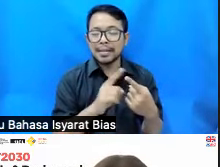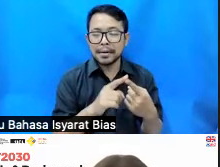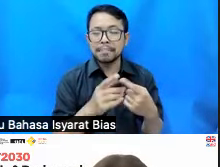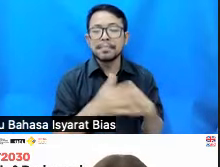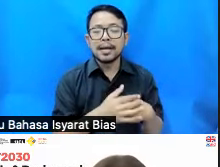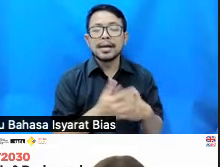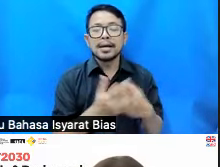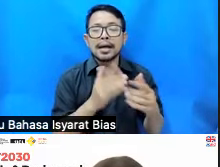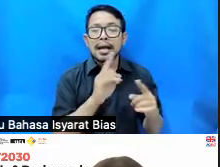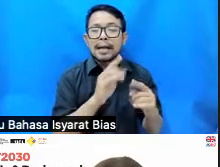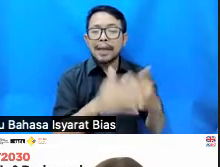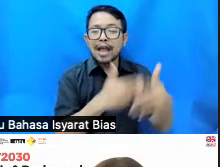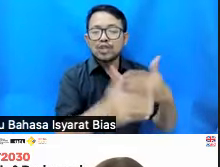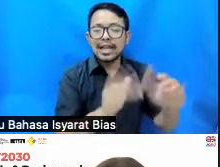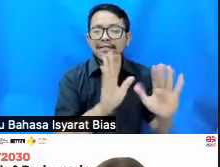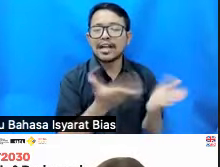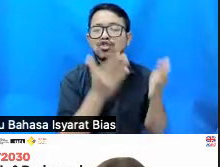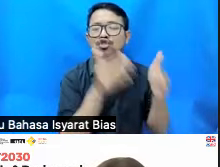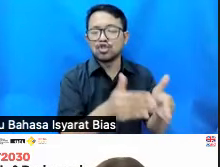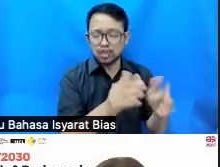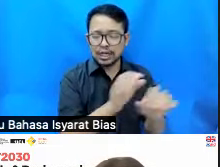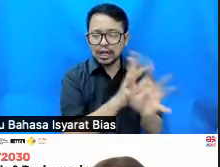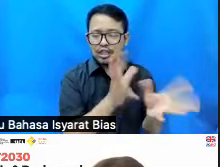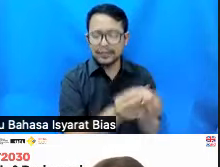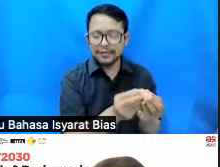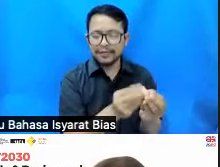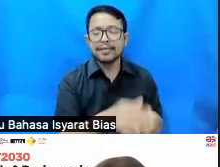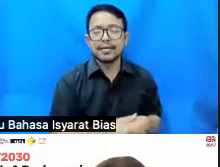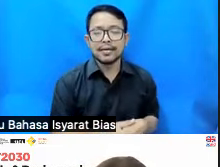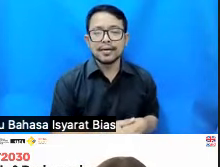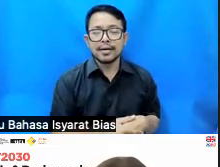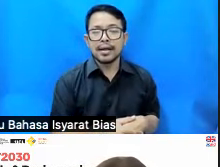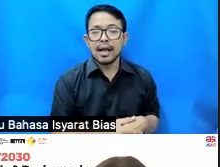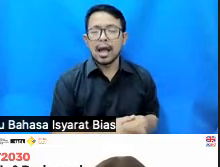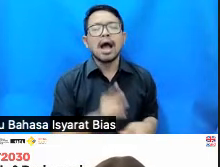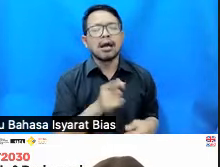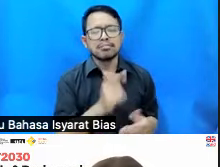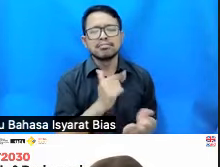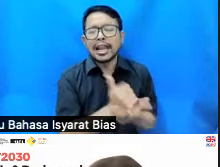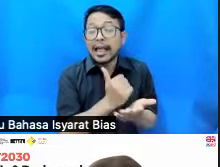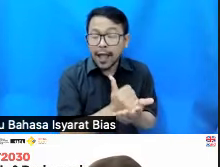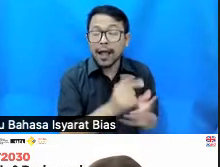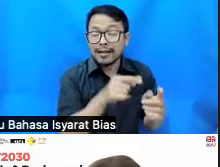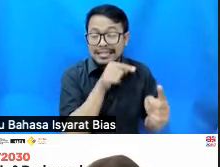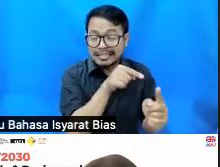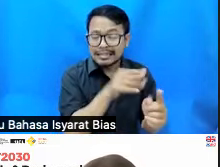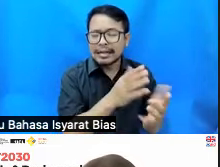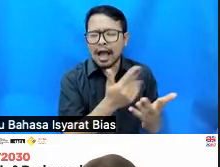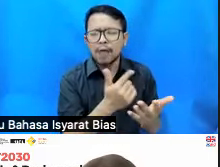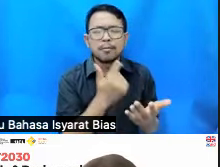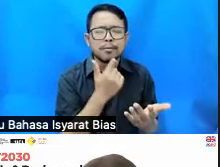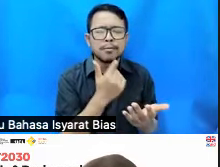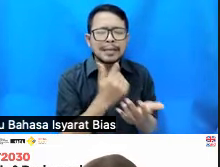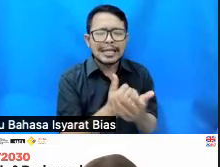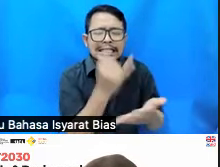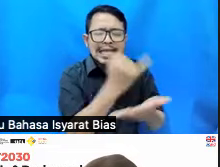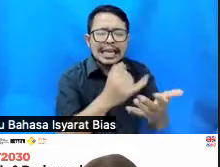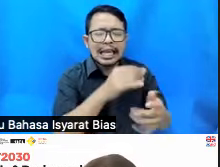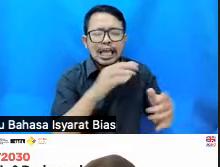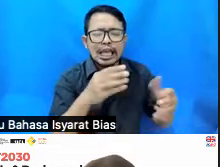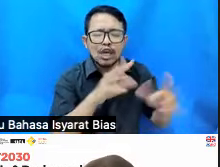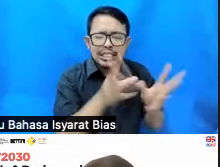infrastructure. We found that it's really important that inclusive design interventions and inclusive infrastructure considers